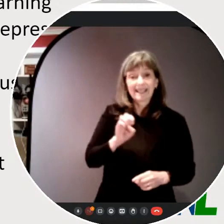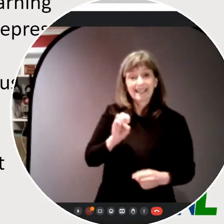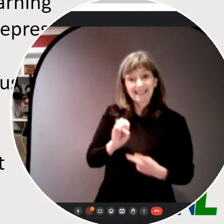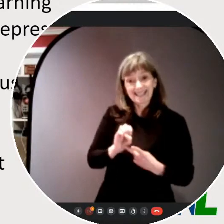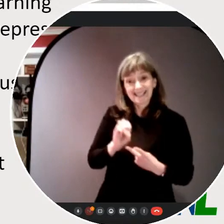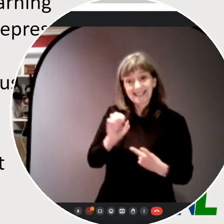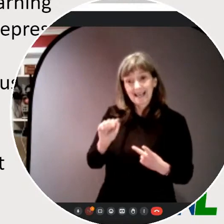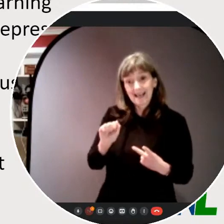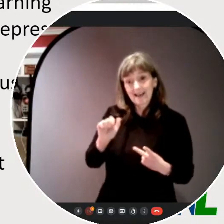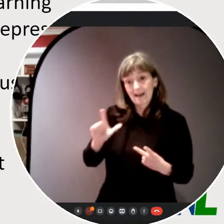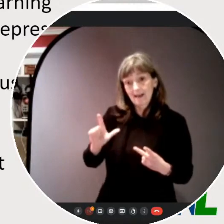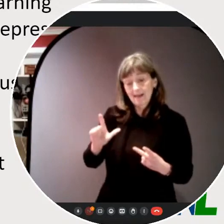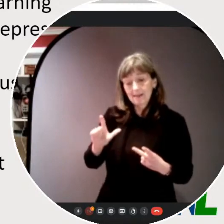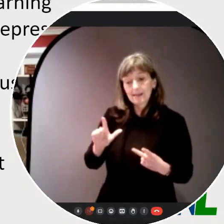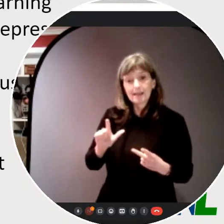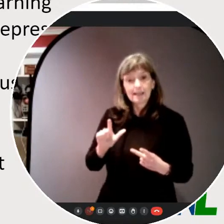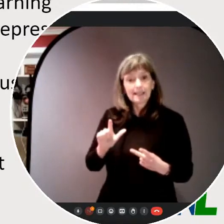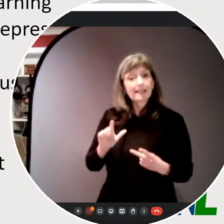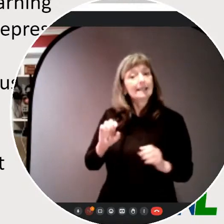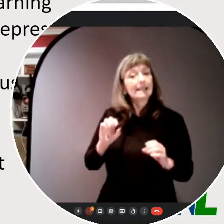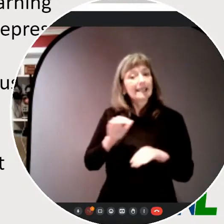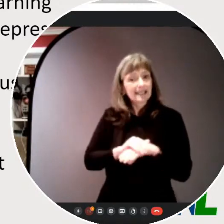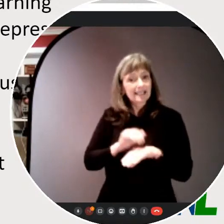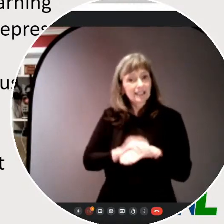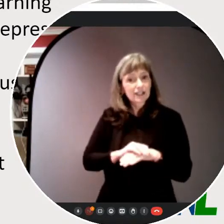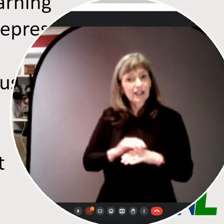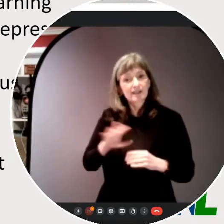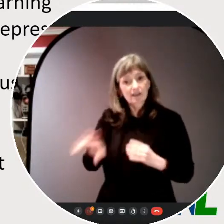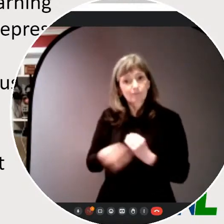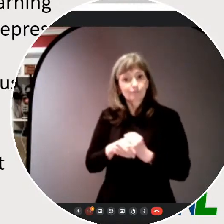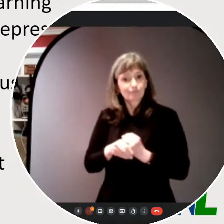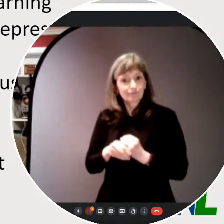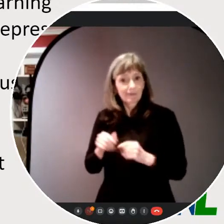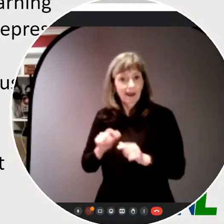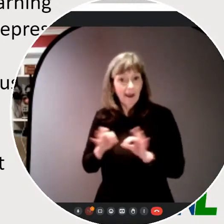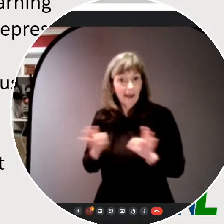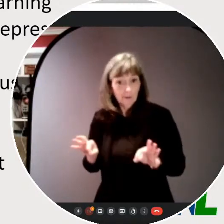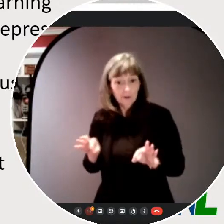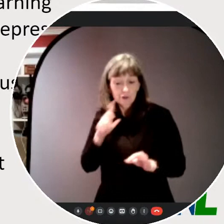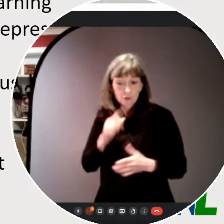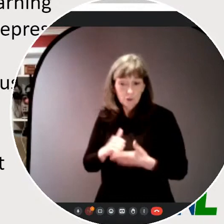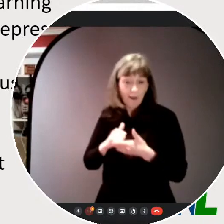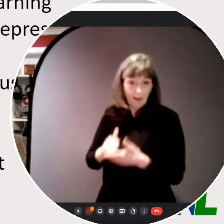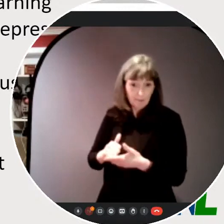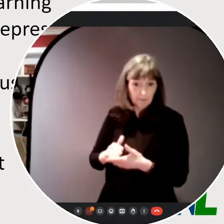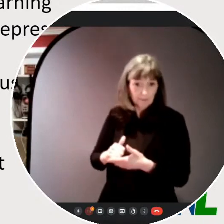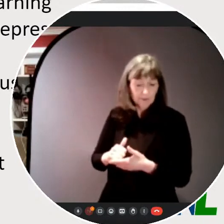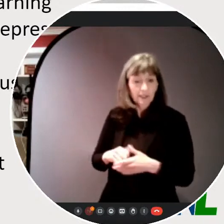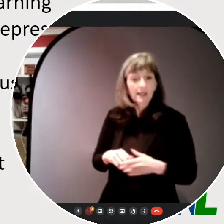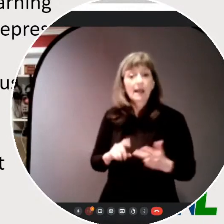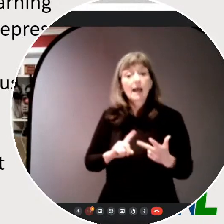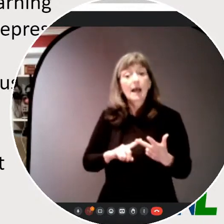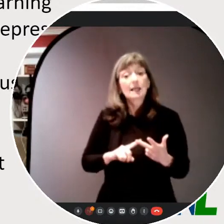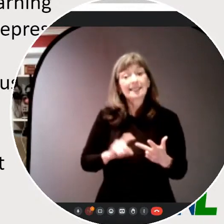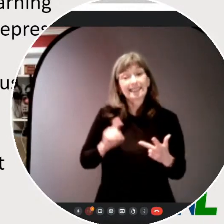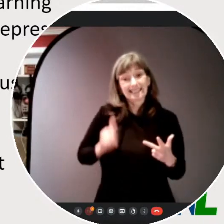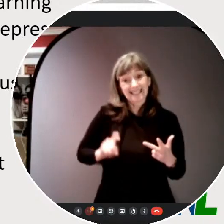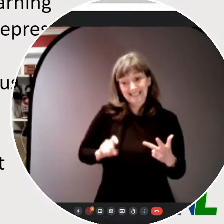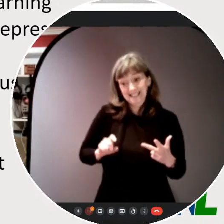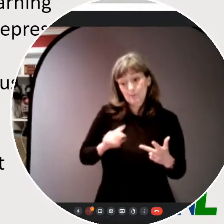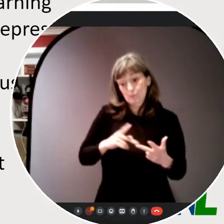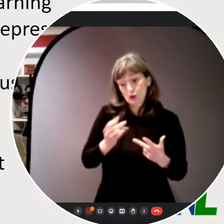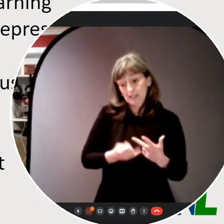is English as an additional language throughout our schools to help newcomers. And this year we had a pilot project where